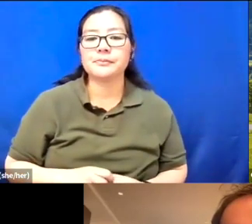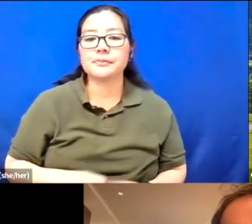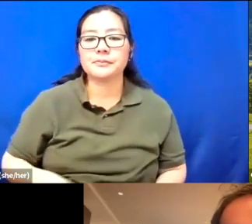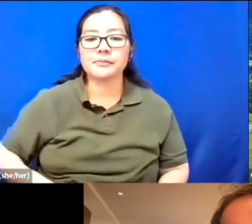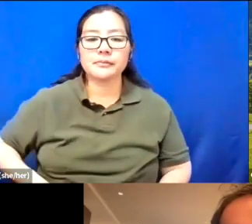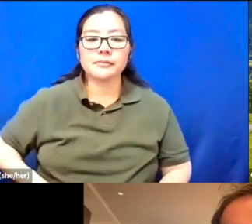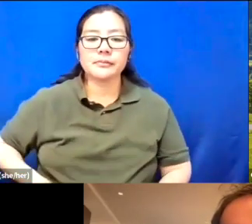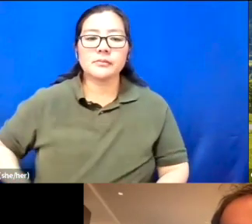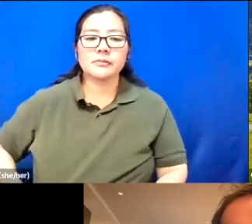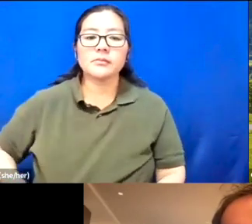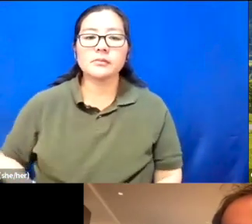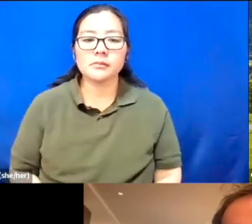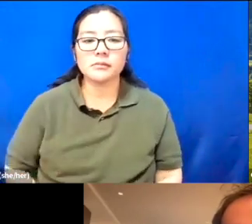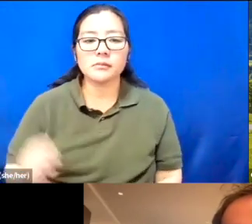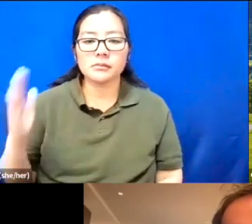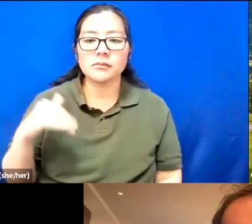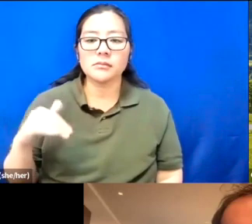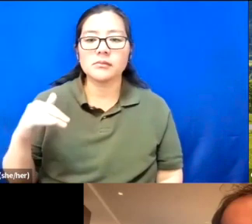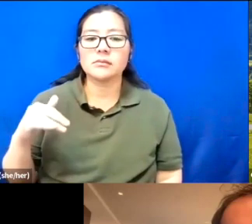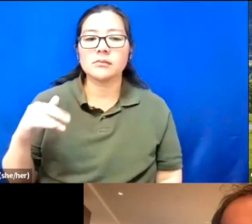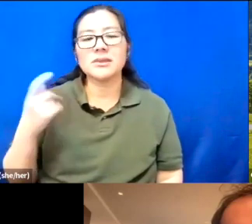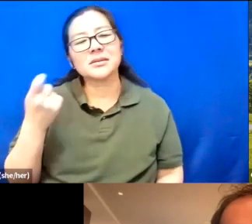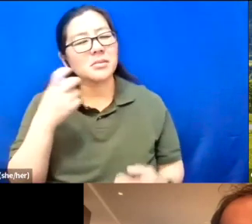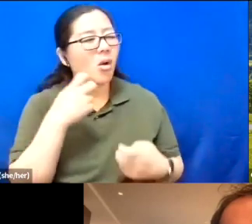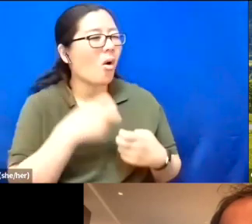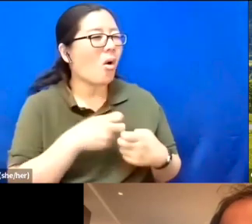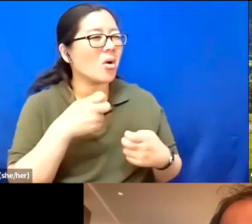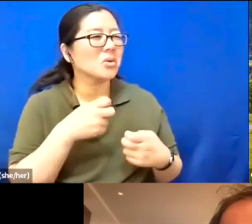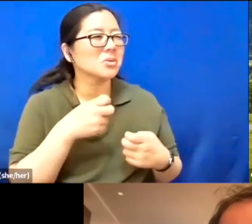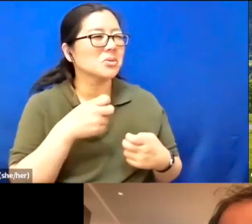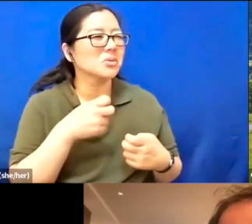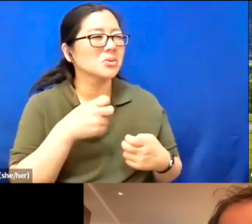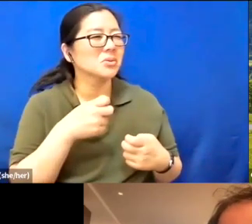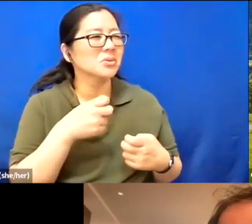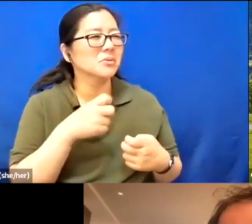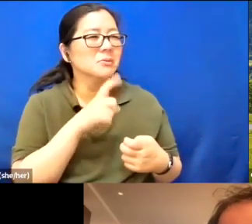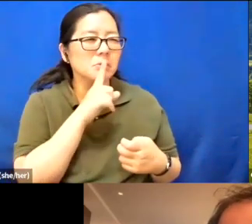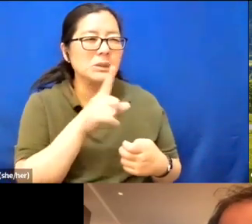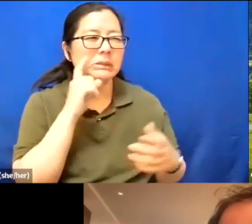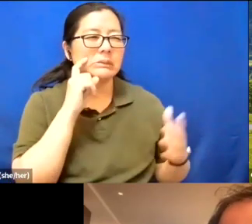All right. Thank you. Yeah, it's a little hard to tell, and